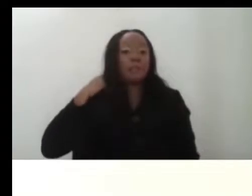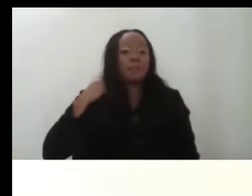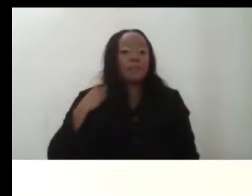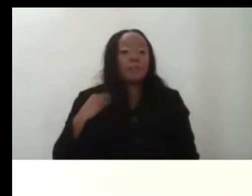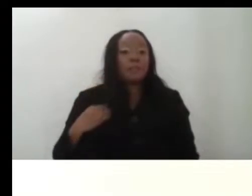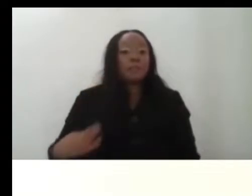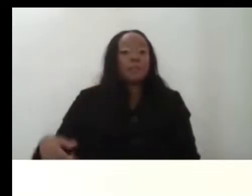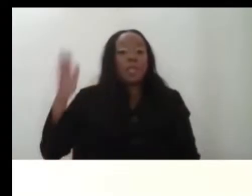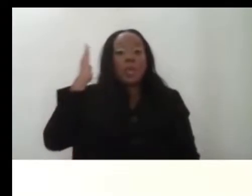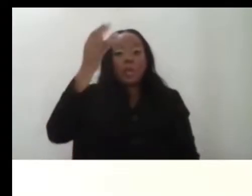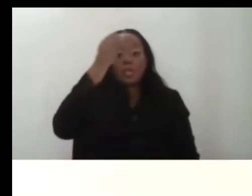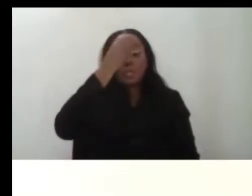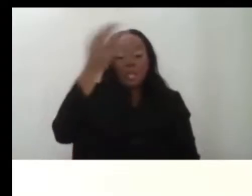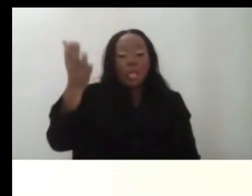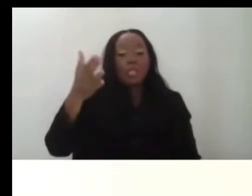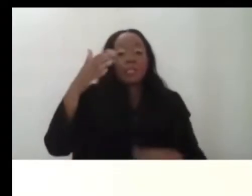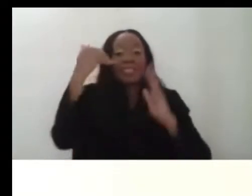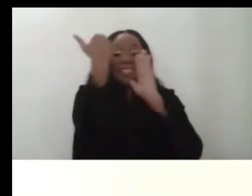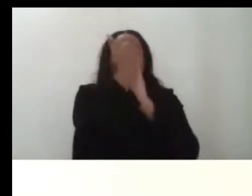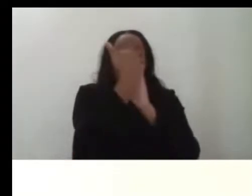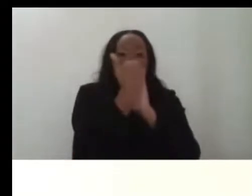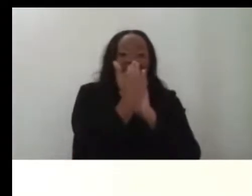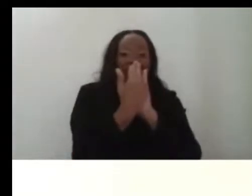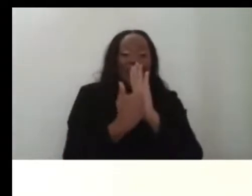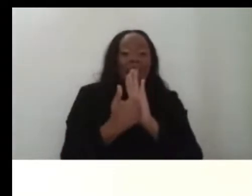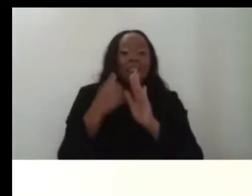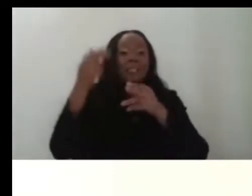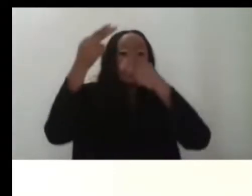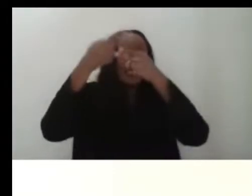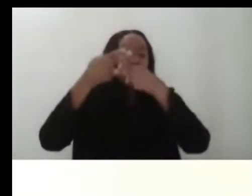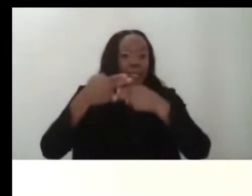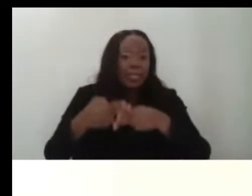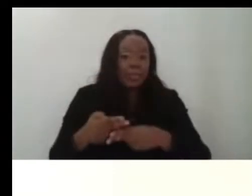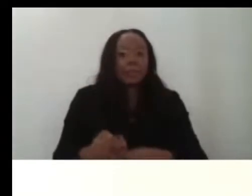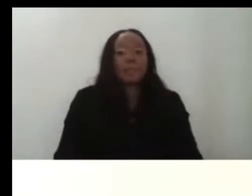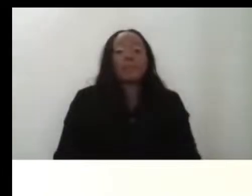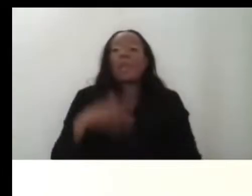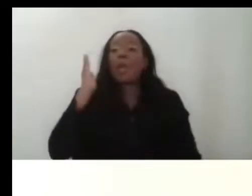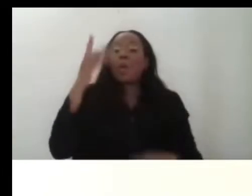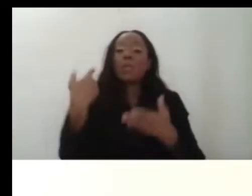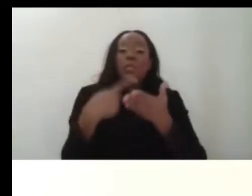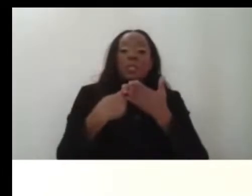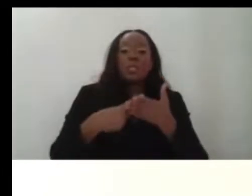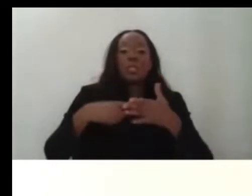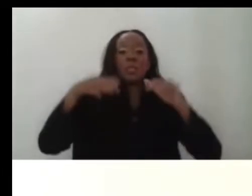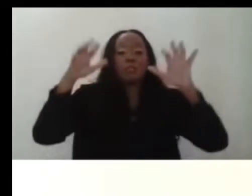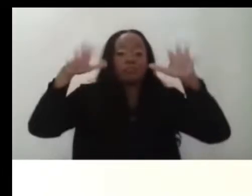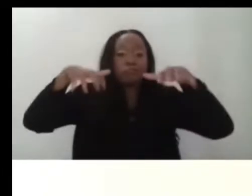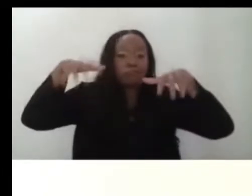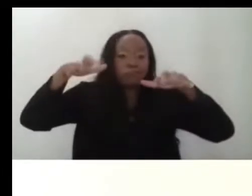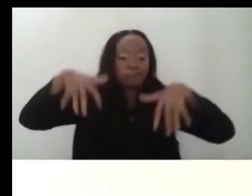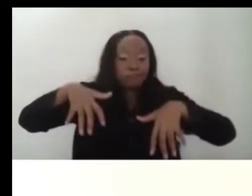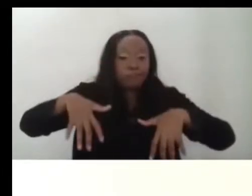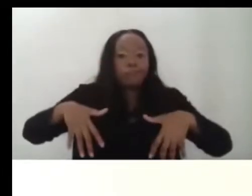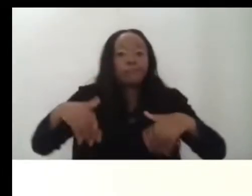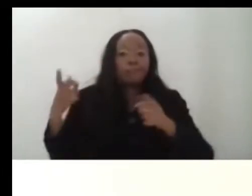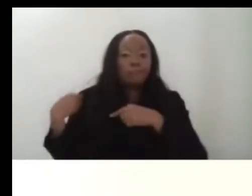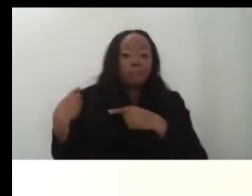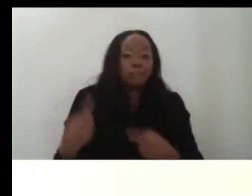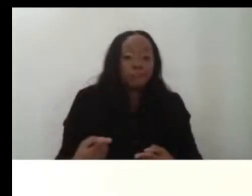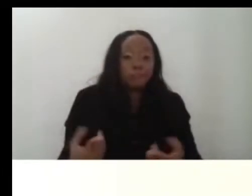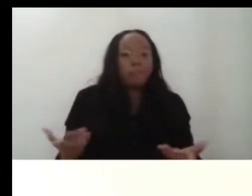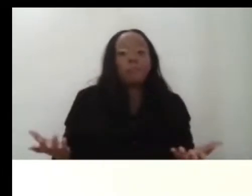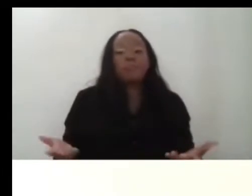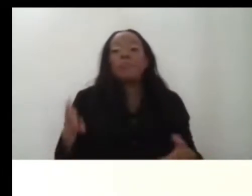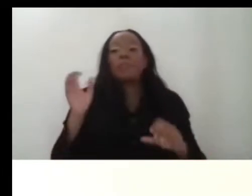names and the supplemental list. I want to go over the rainfall outlooks or the preparedness at this point. If there are any questions after, we can